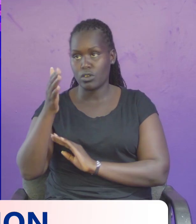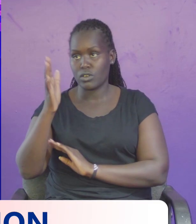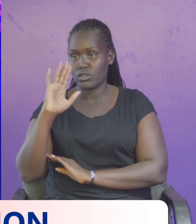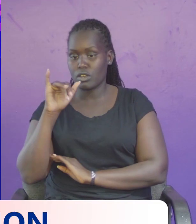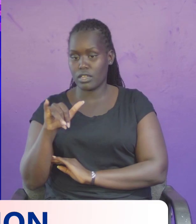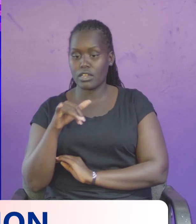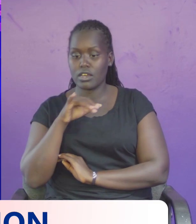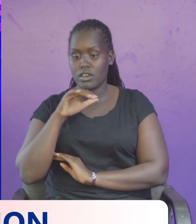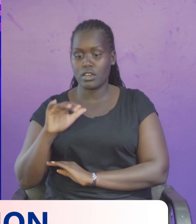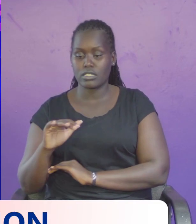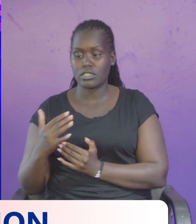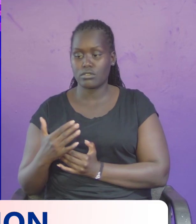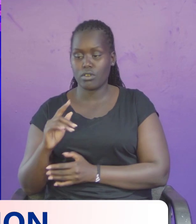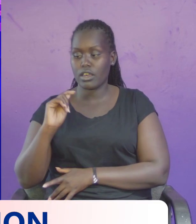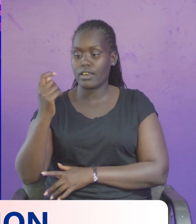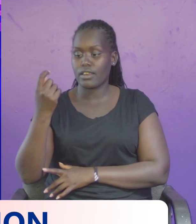dear sons in Kenya.